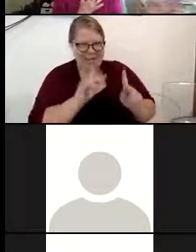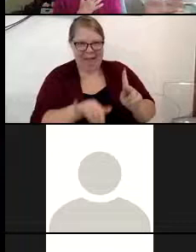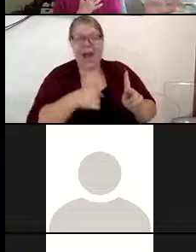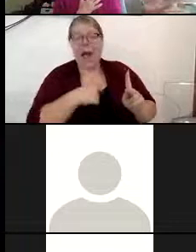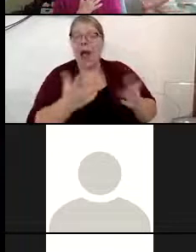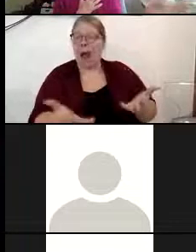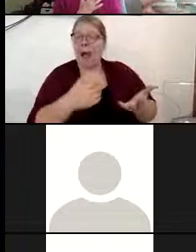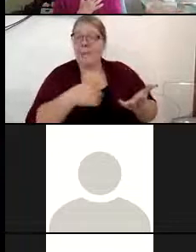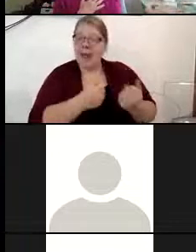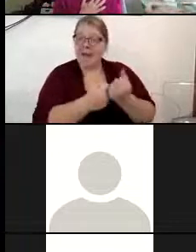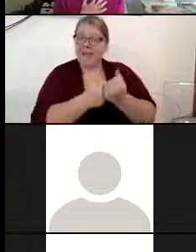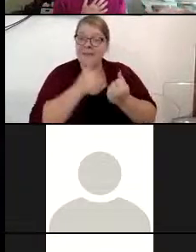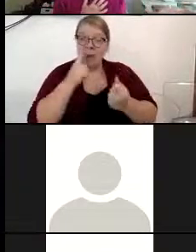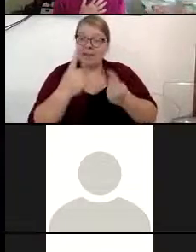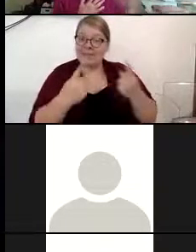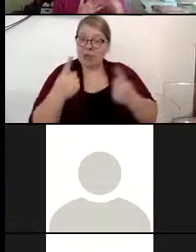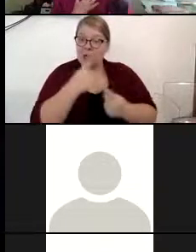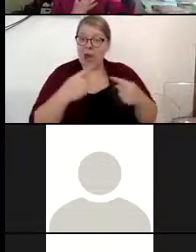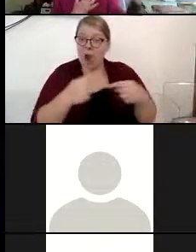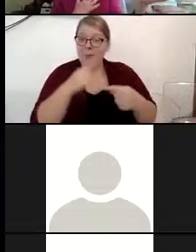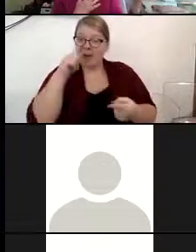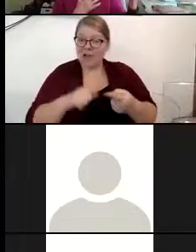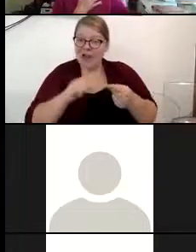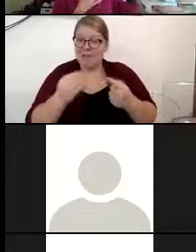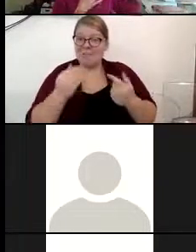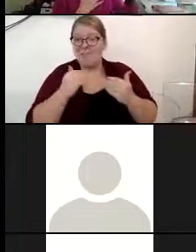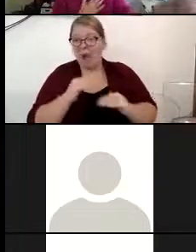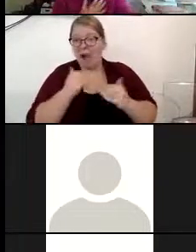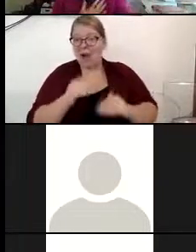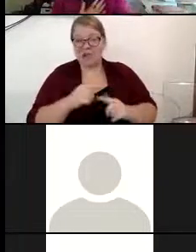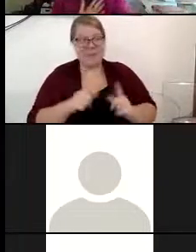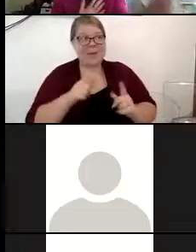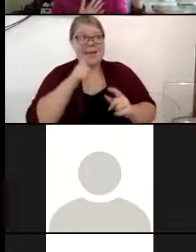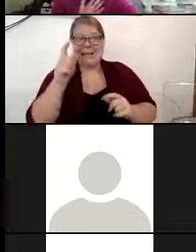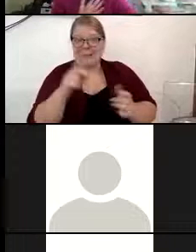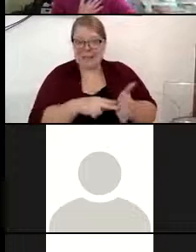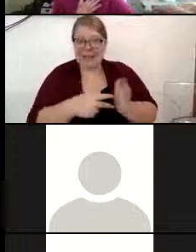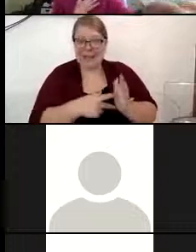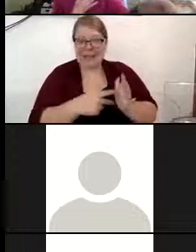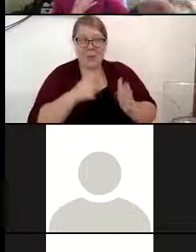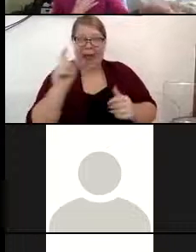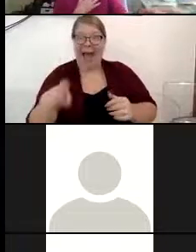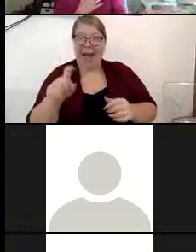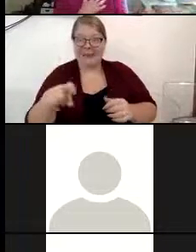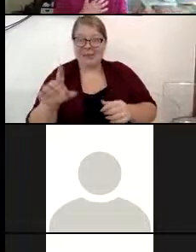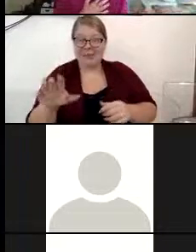also considering moderation and harm reduction, but that doesn't mean you have to work and get the person to moderate their gambling.